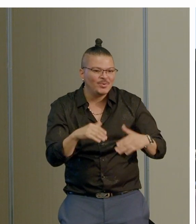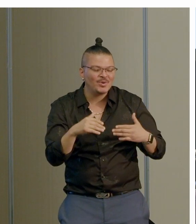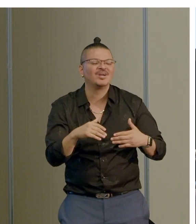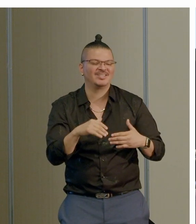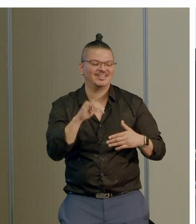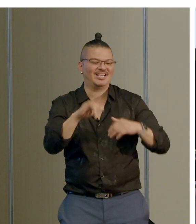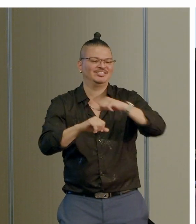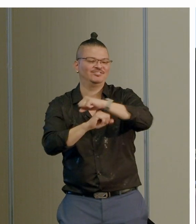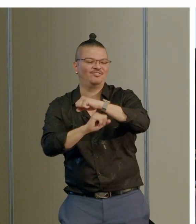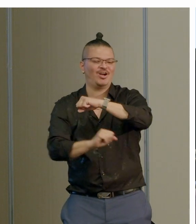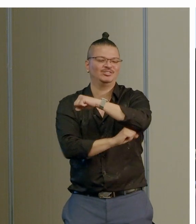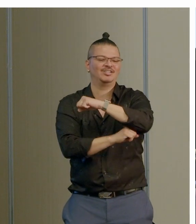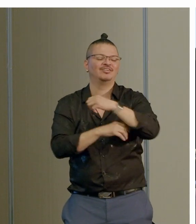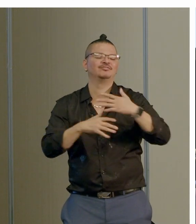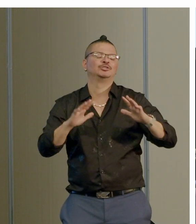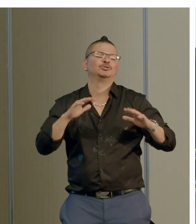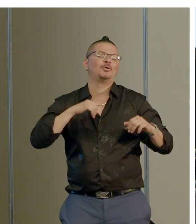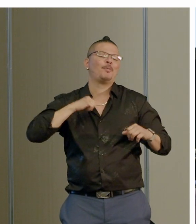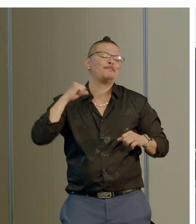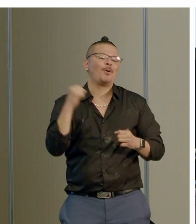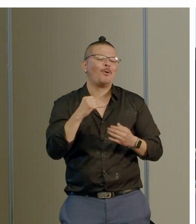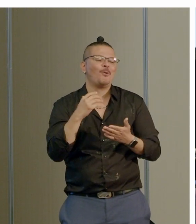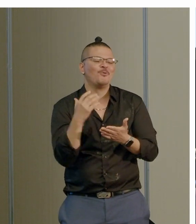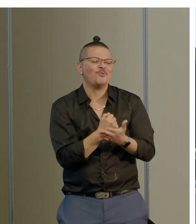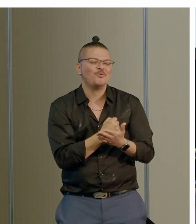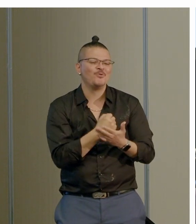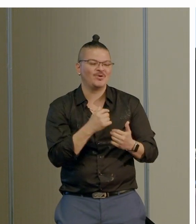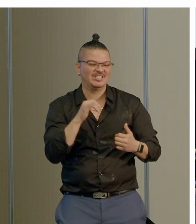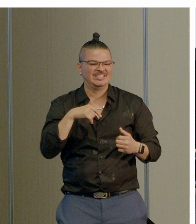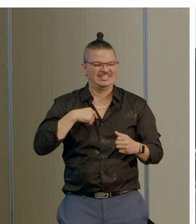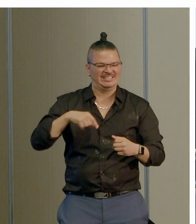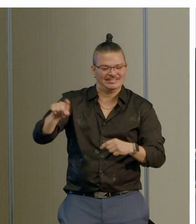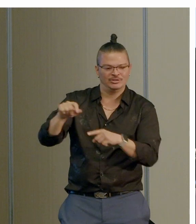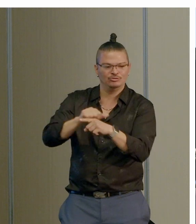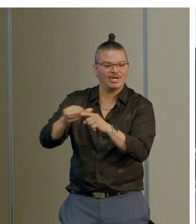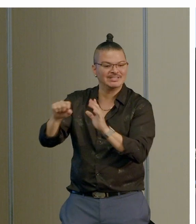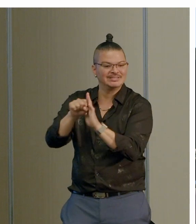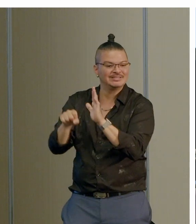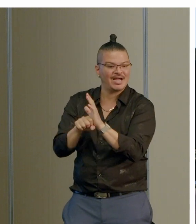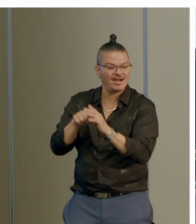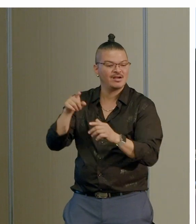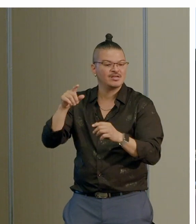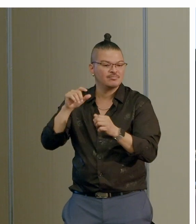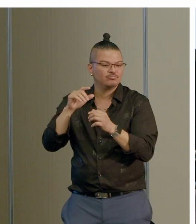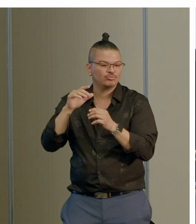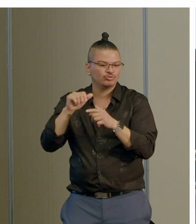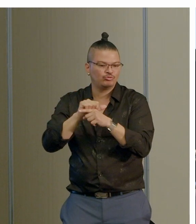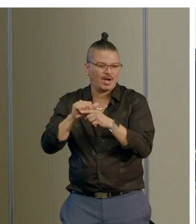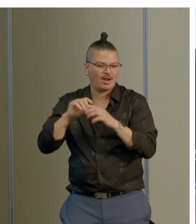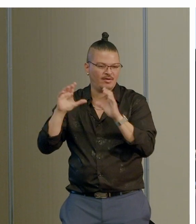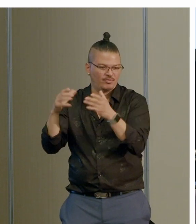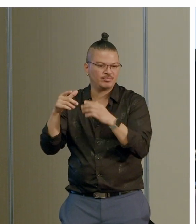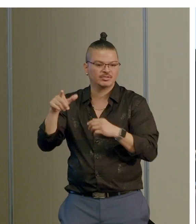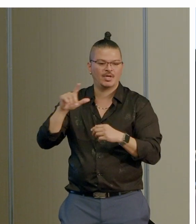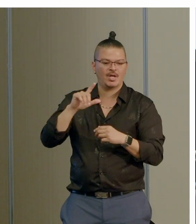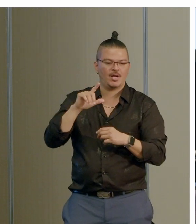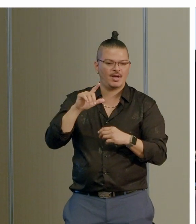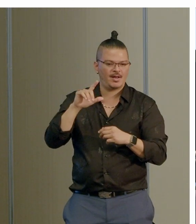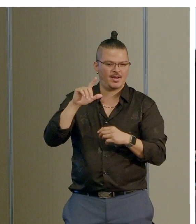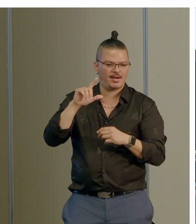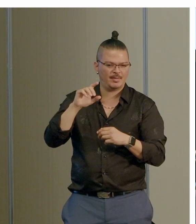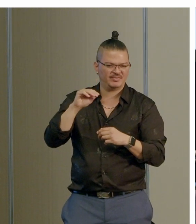Services manages training for the state workforce. The person in charge of the state learning management system has taken on the